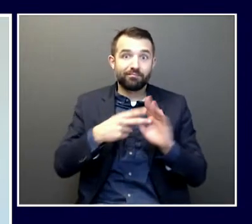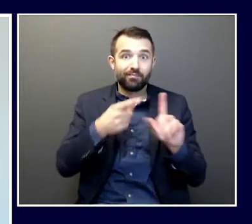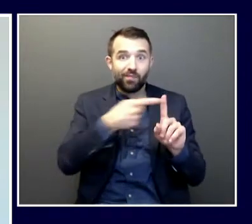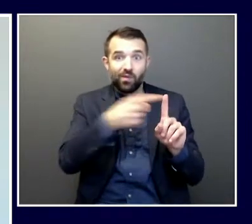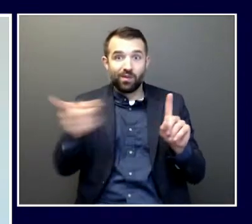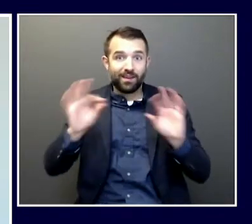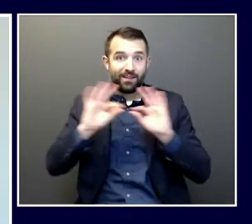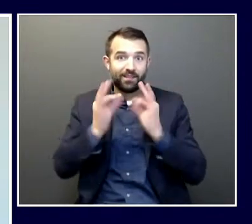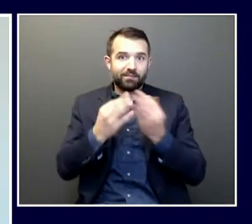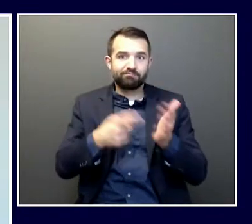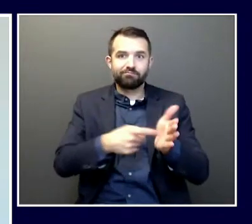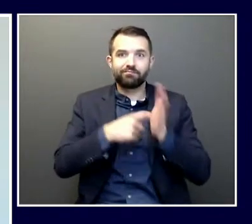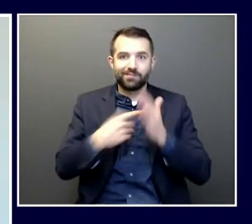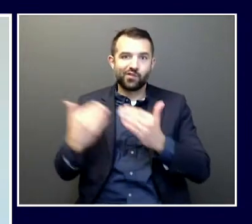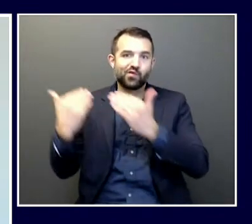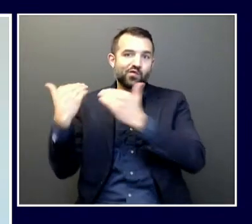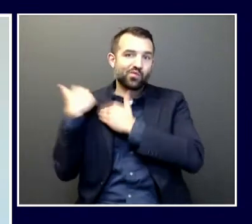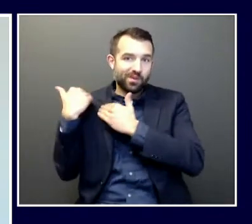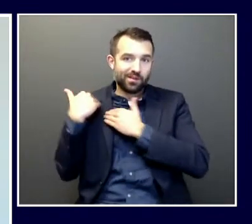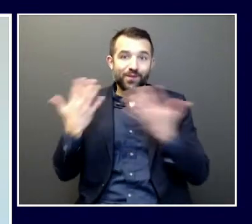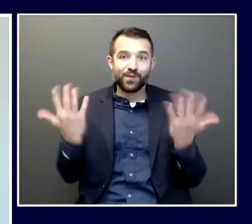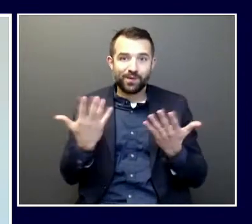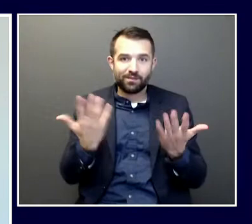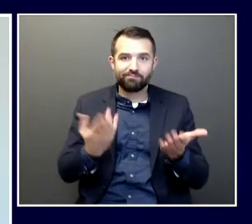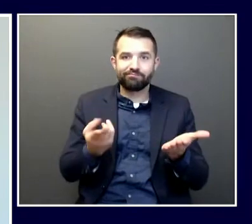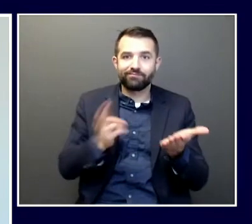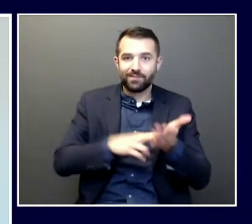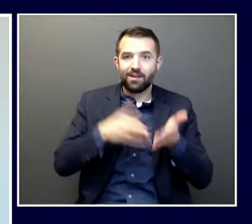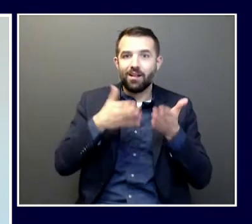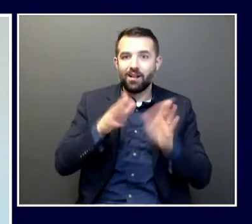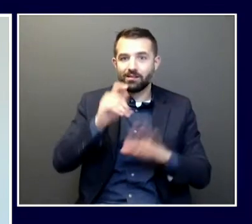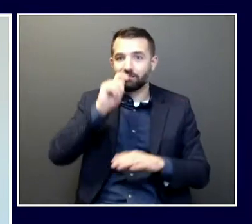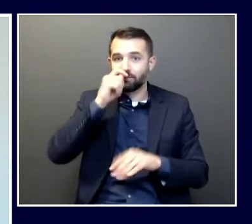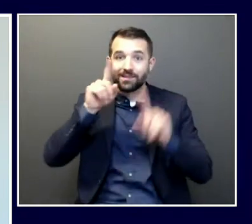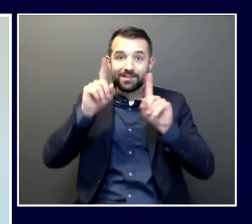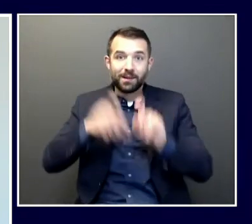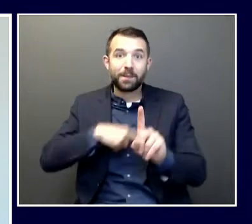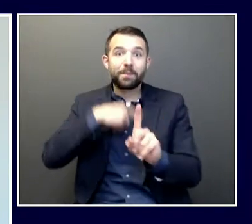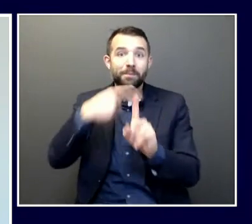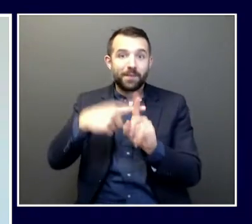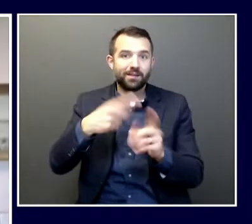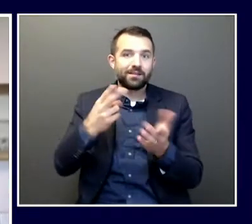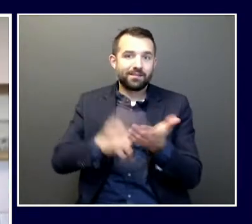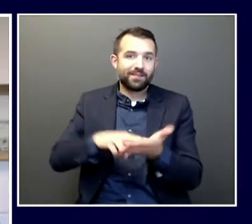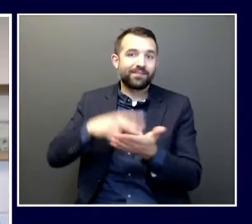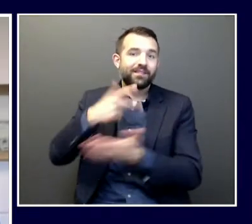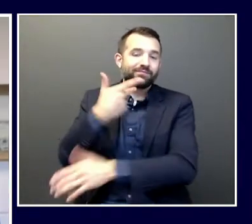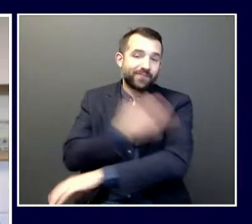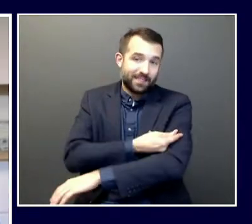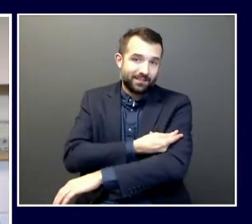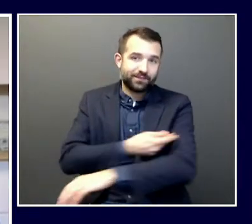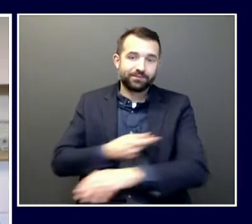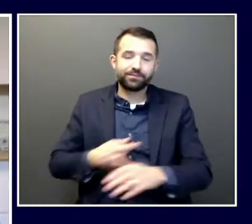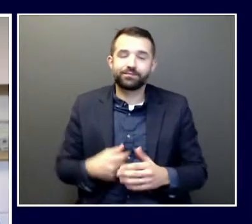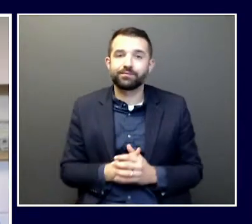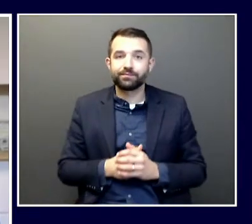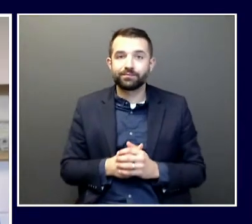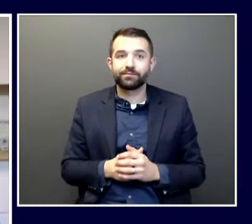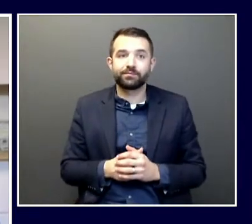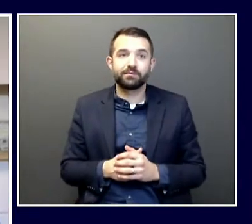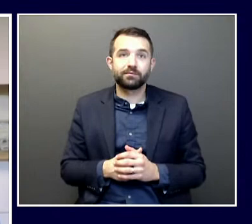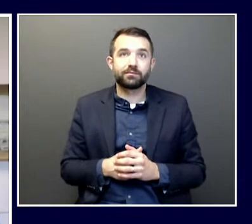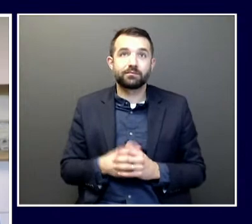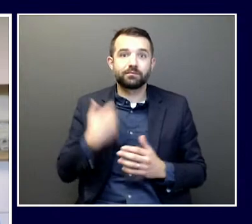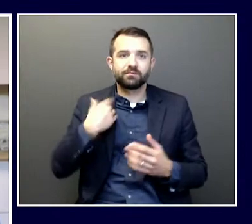leadership. But Director Shah, anything to add? No, I concur completely, Chris. And I'm aware of at least one school in